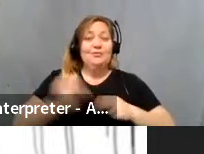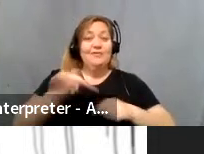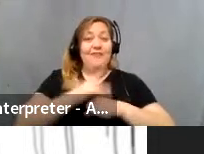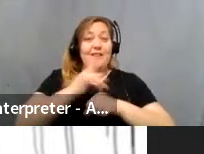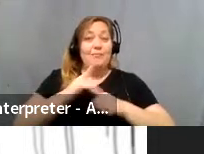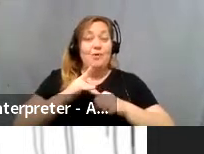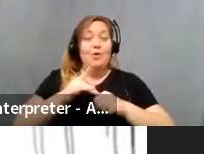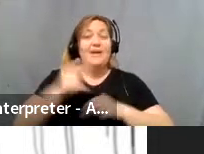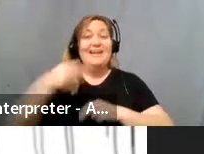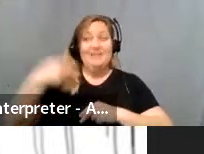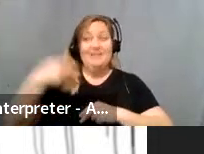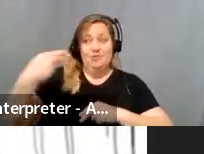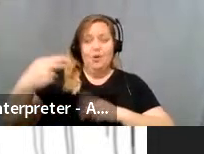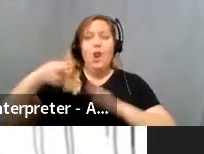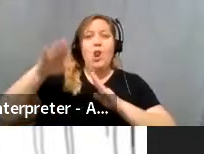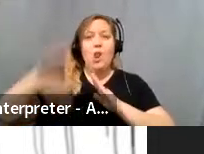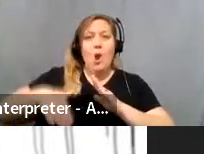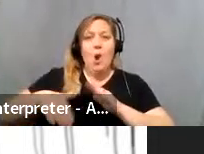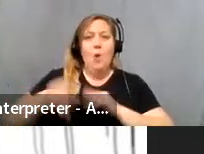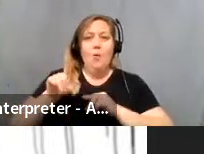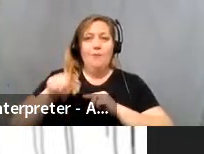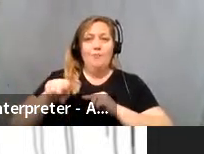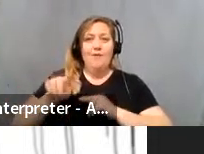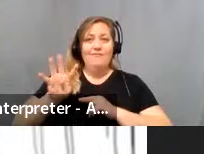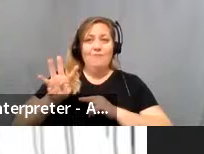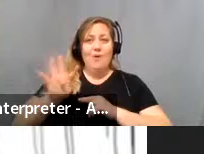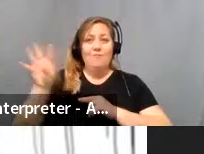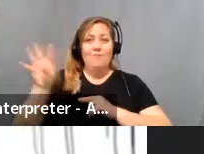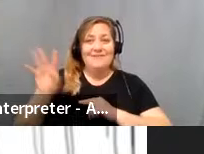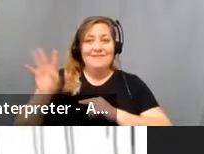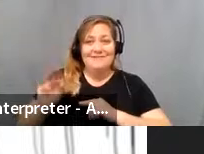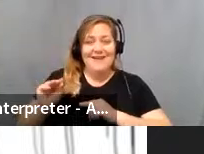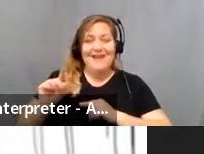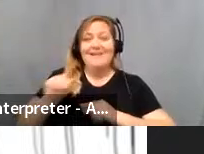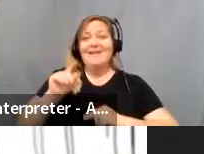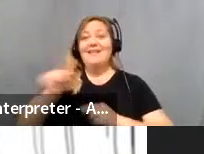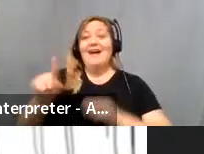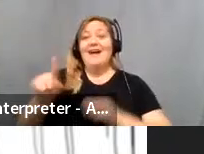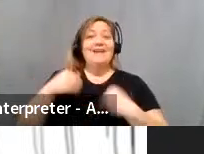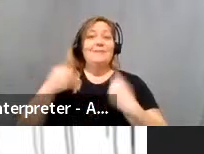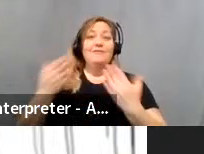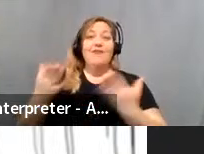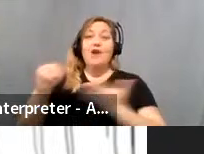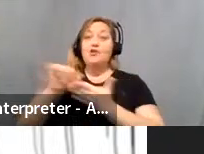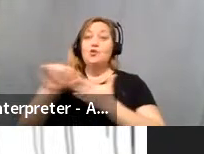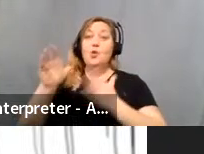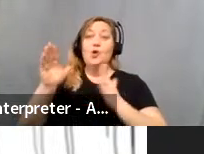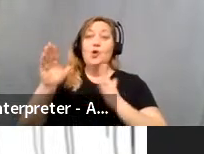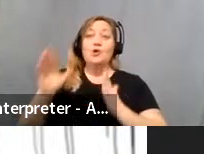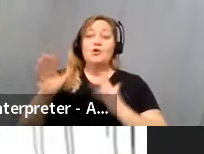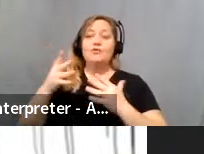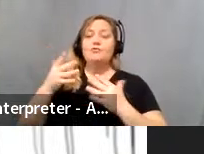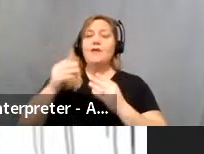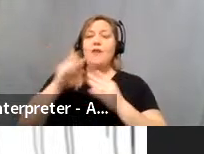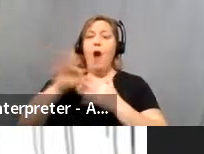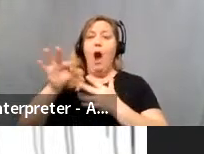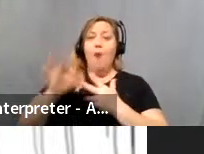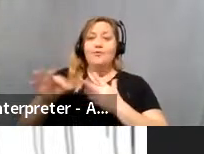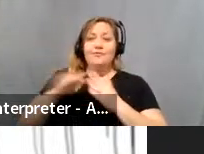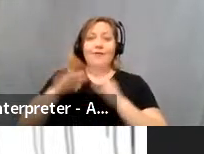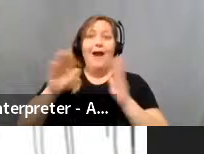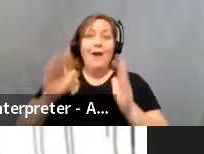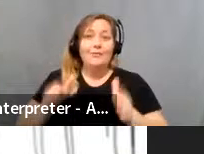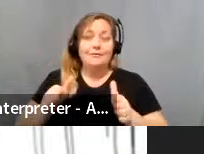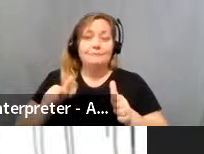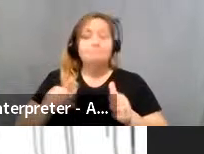.4%, which is far below a healthy vacancy rate that would provide New Yorkers with appropriate housing options. Because our housing